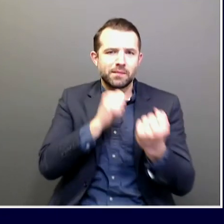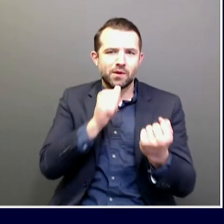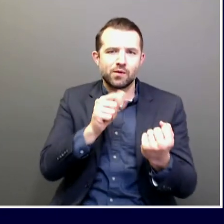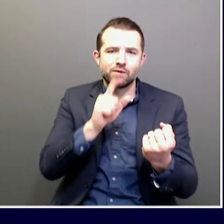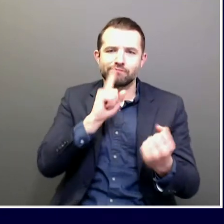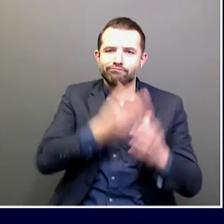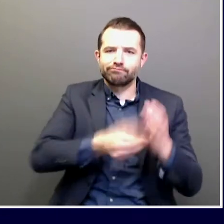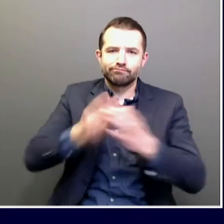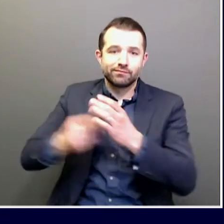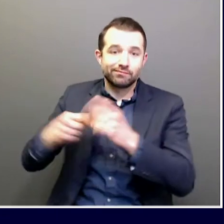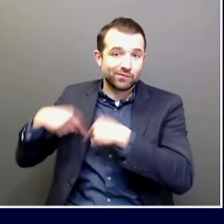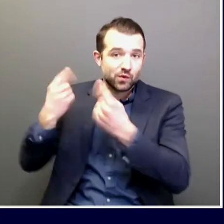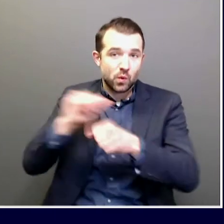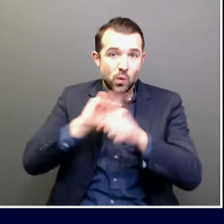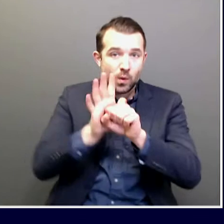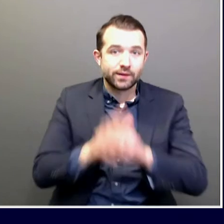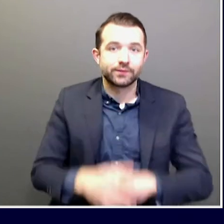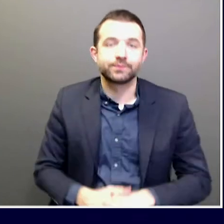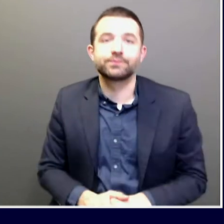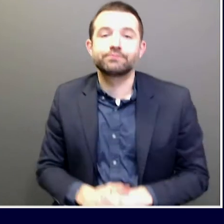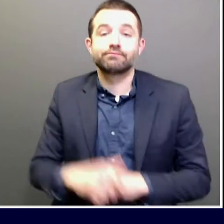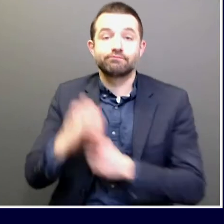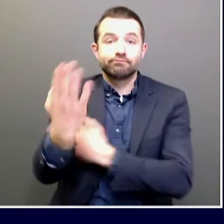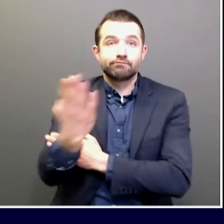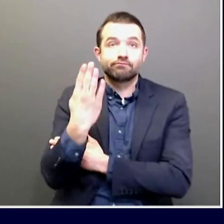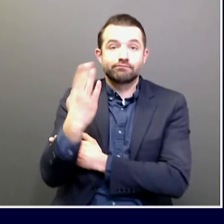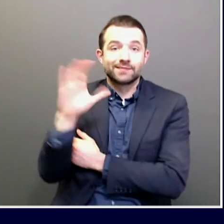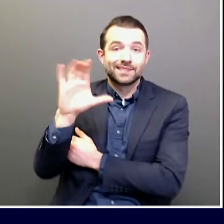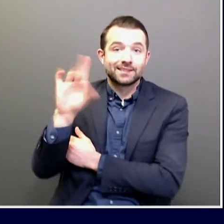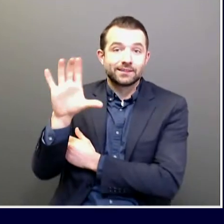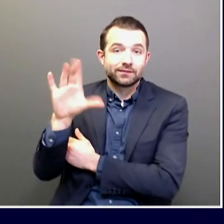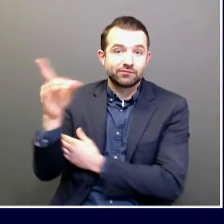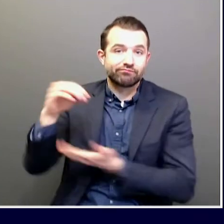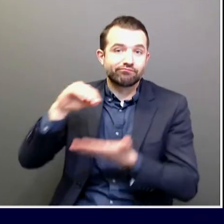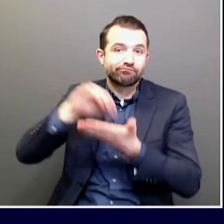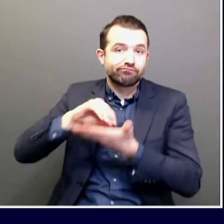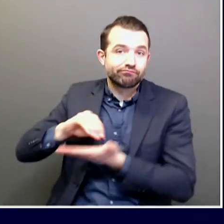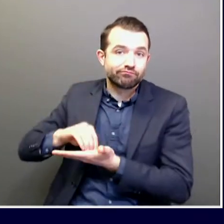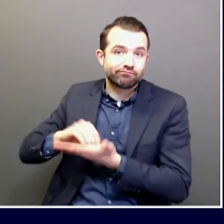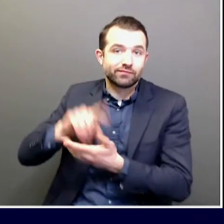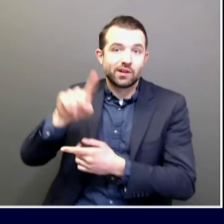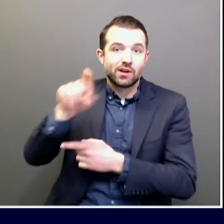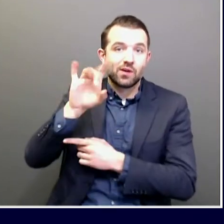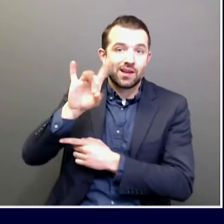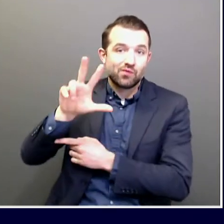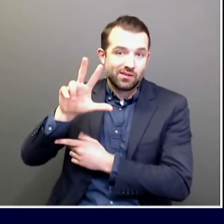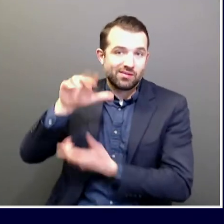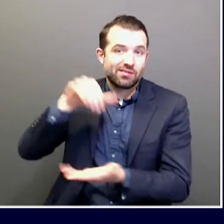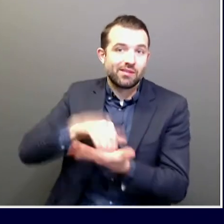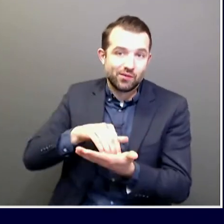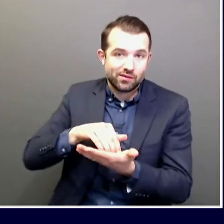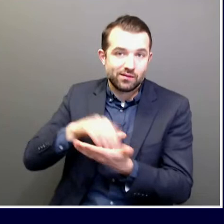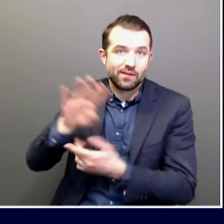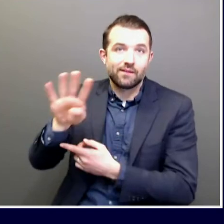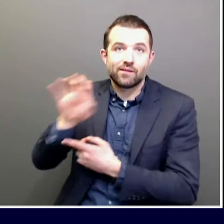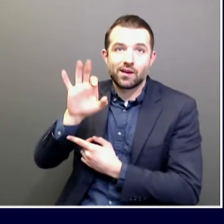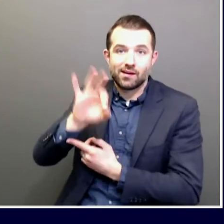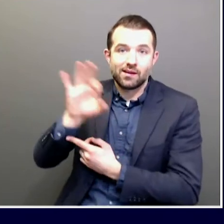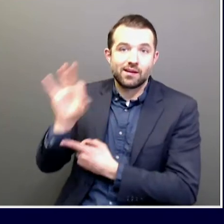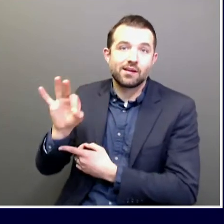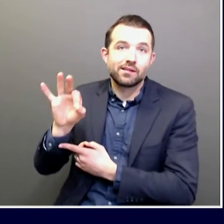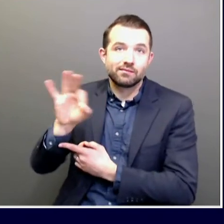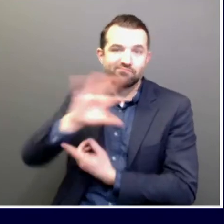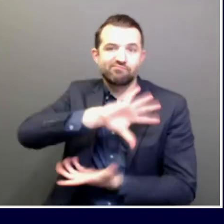at 53,000 cases. In terms of hospitalization, there have been significant reductions in the number of